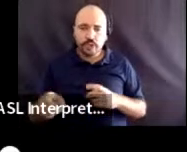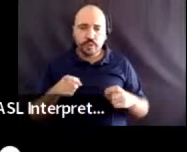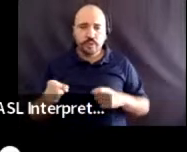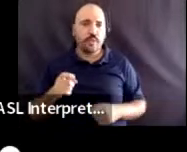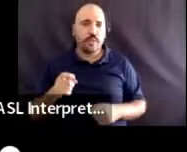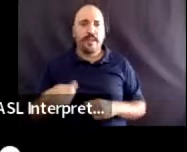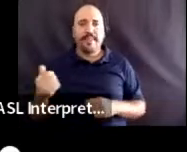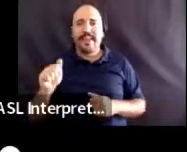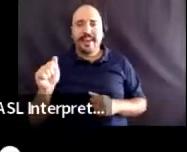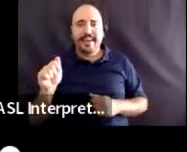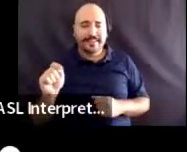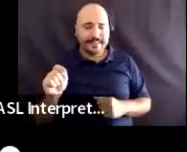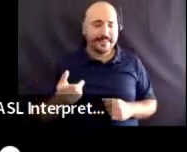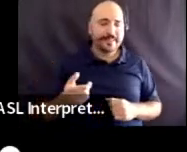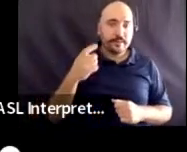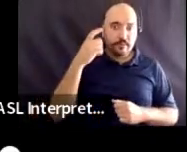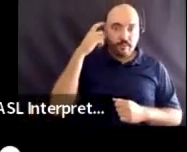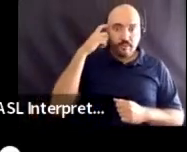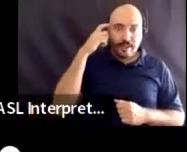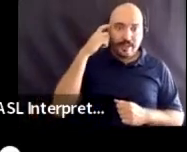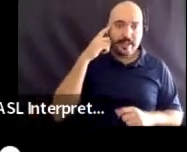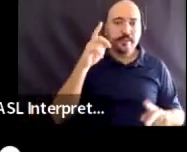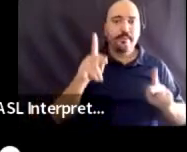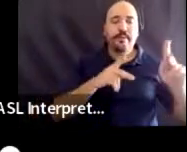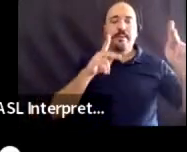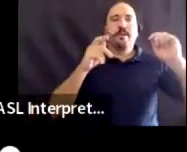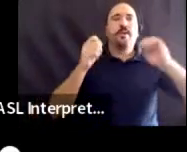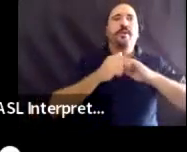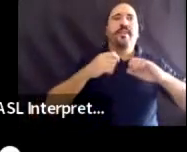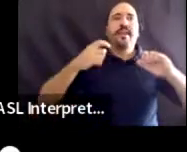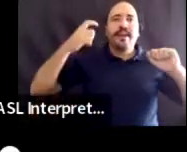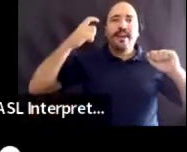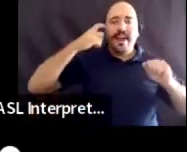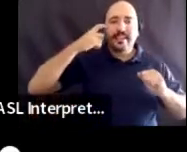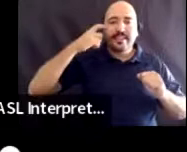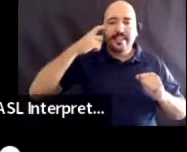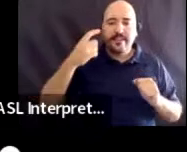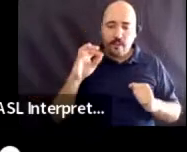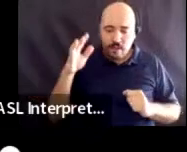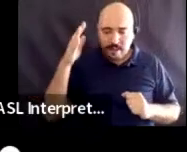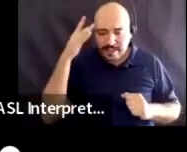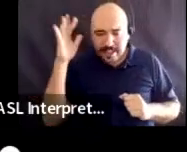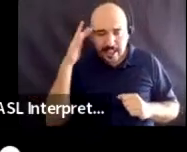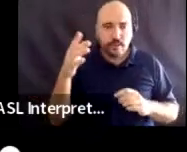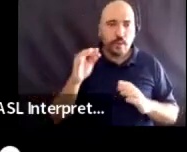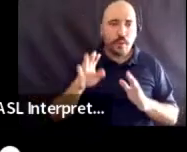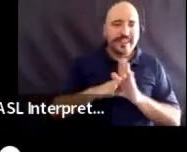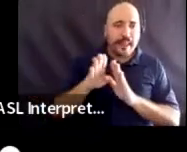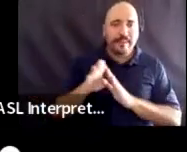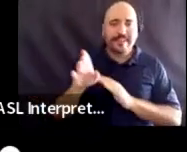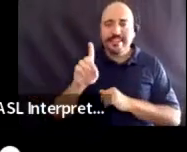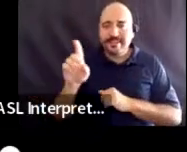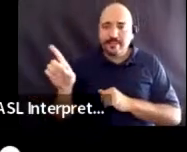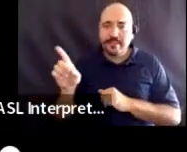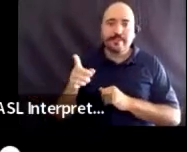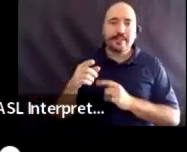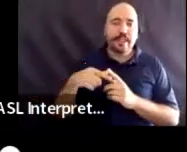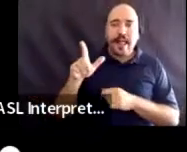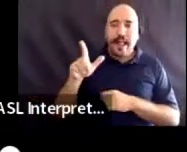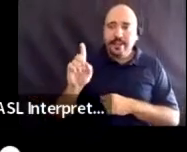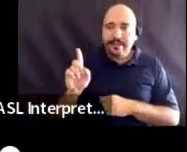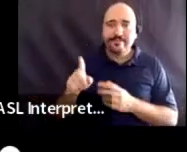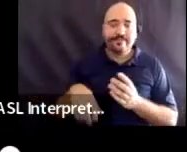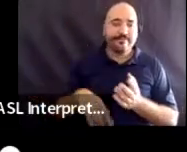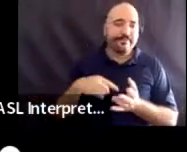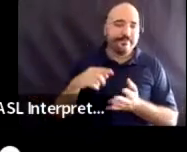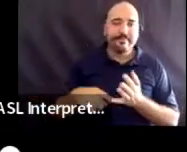assistive technology. Brain, folks who with cognitive or intellectual or developmental disabilities, folks with learning disabilities.